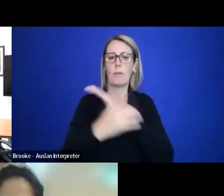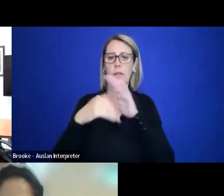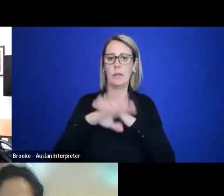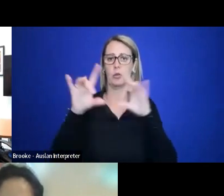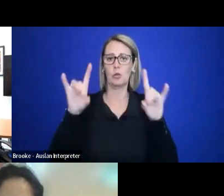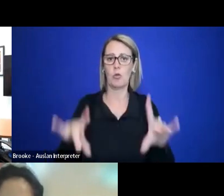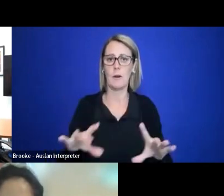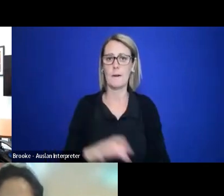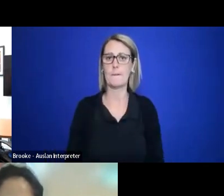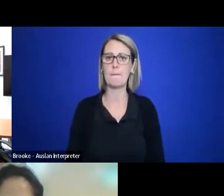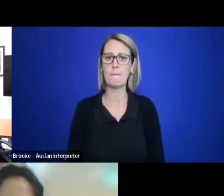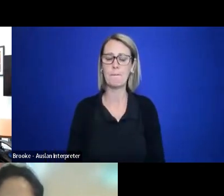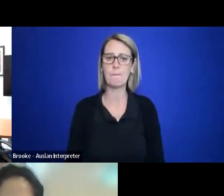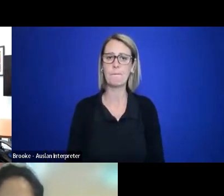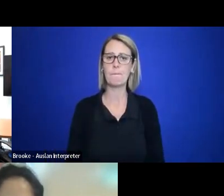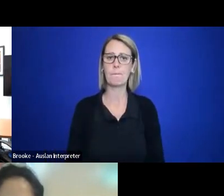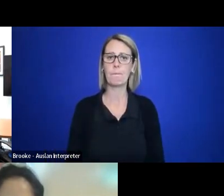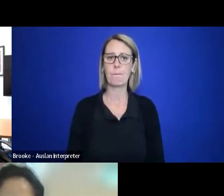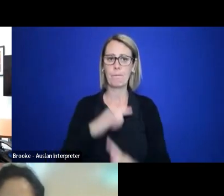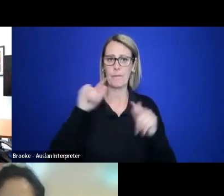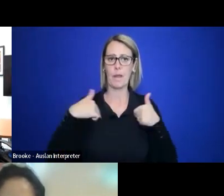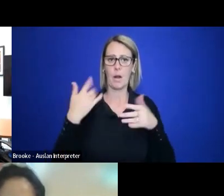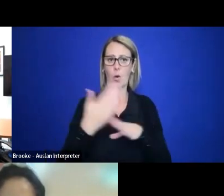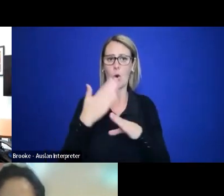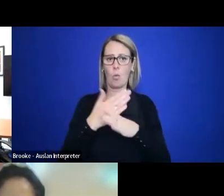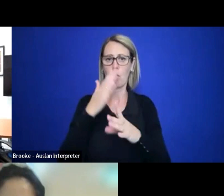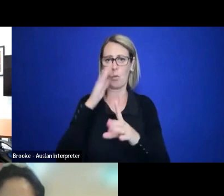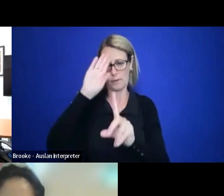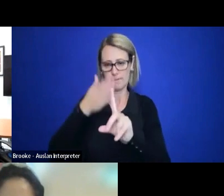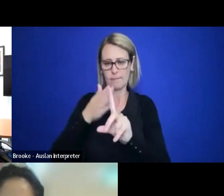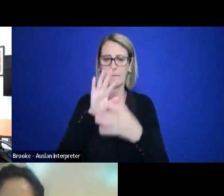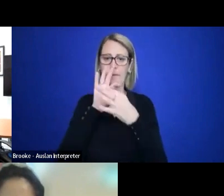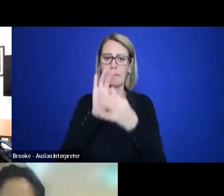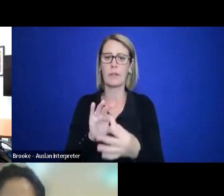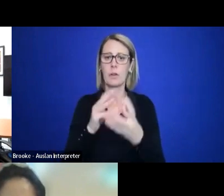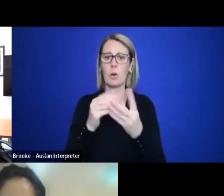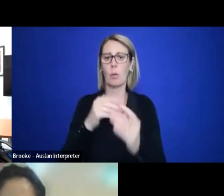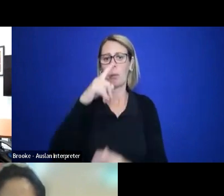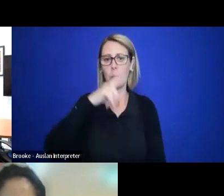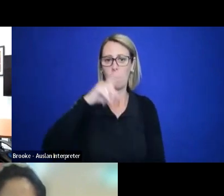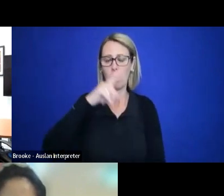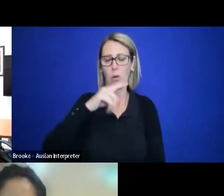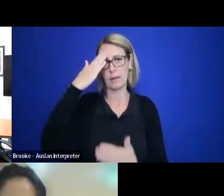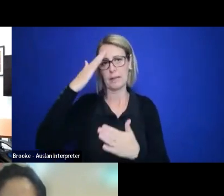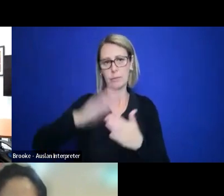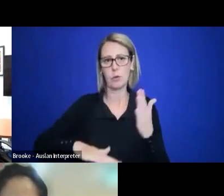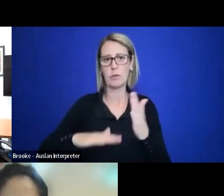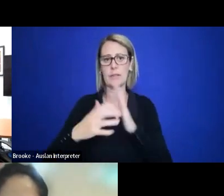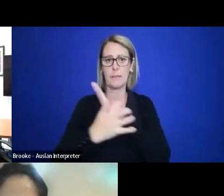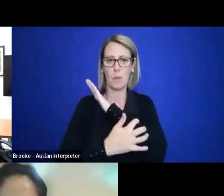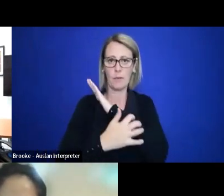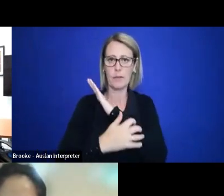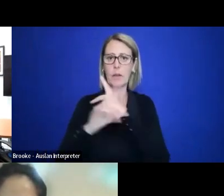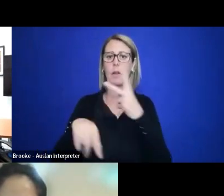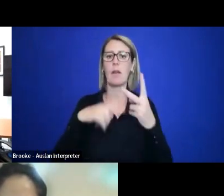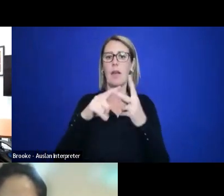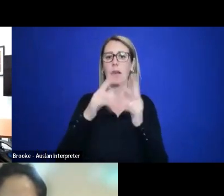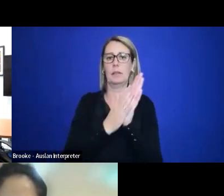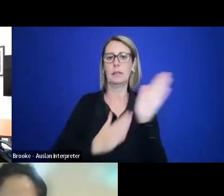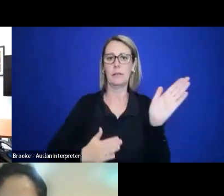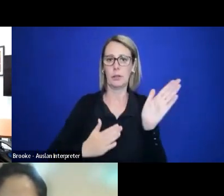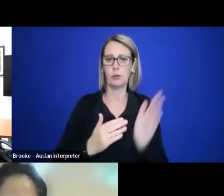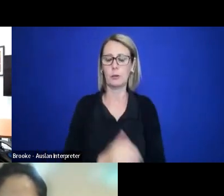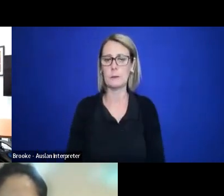Australia. Our work is directly informed by people experiencing poverty and